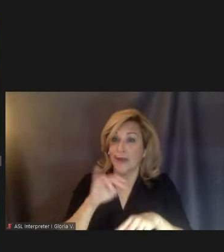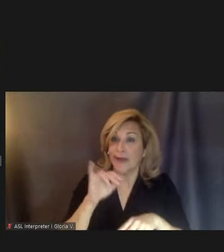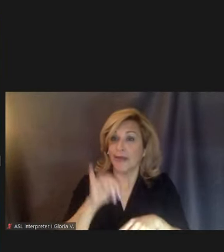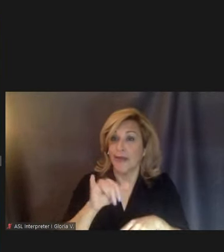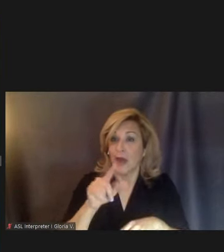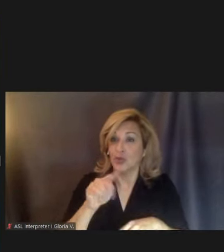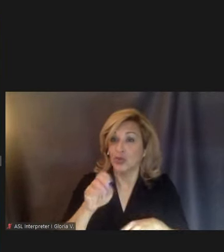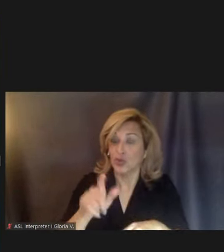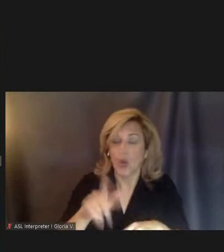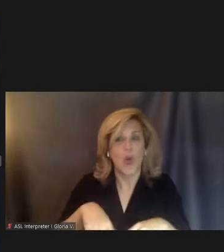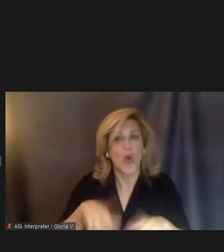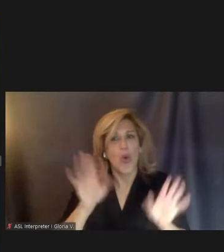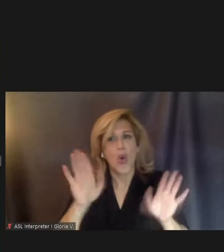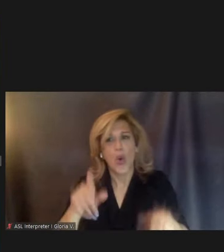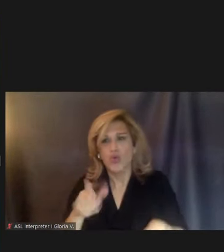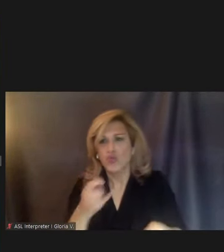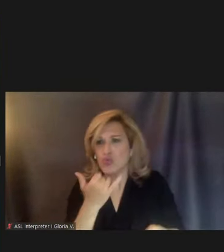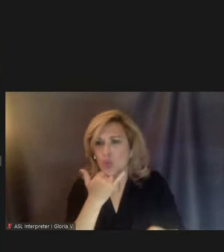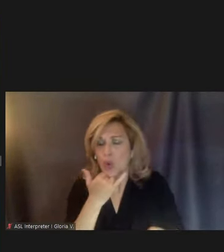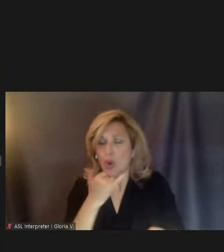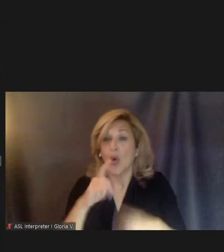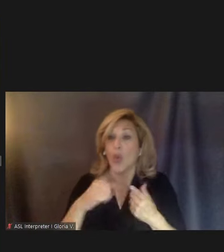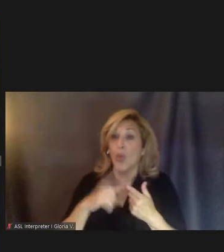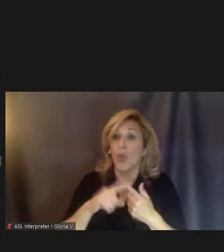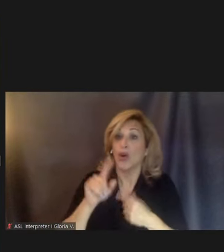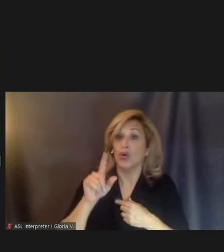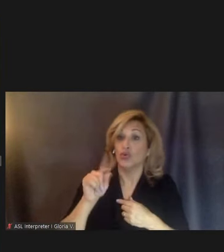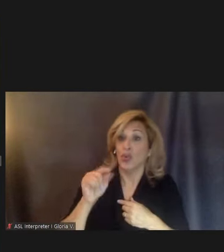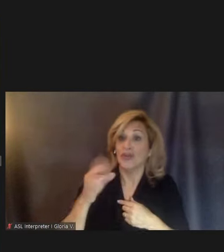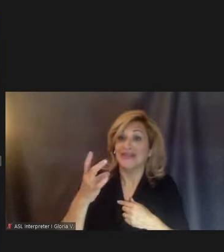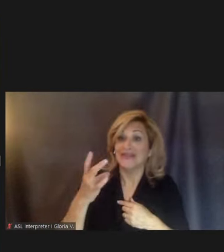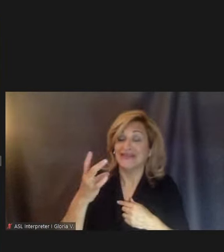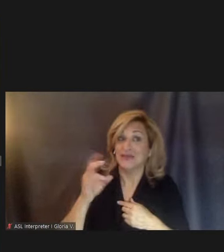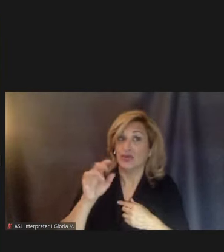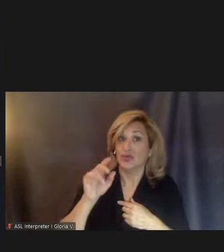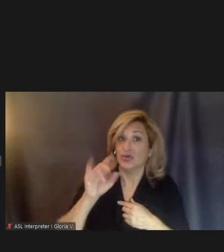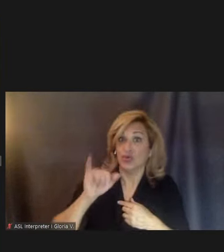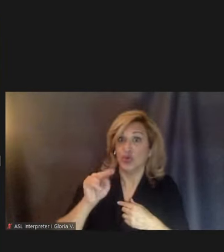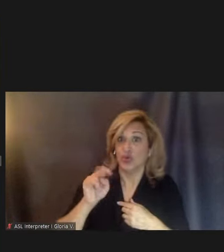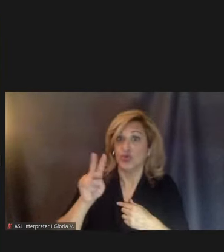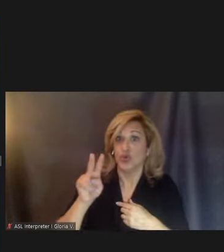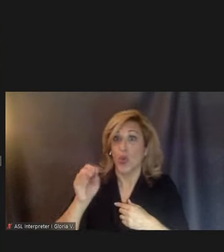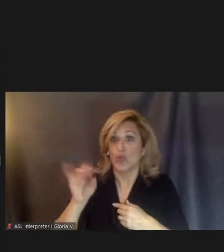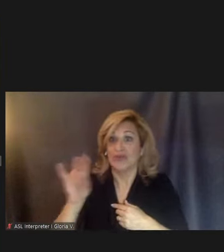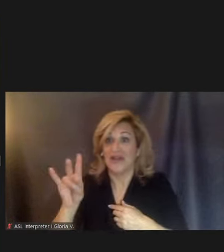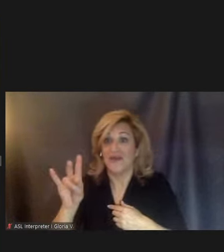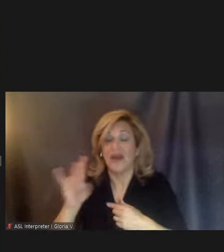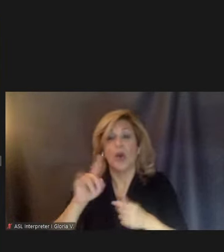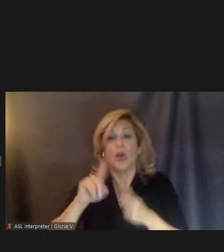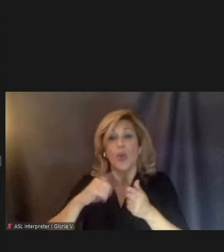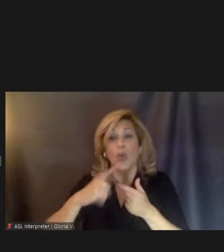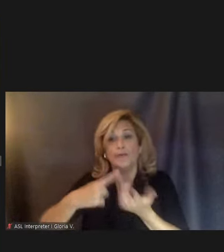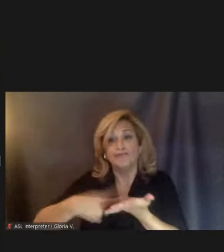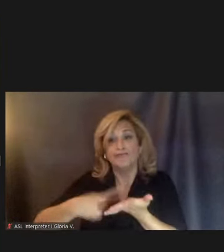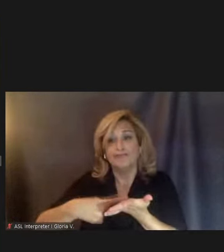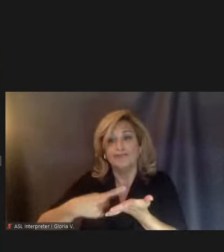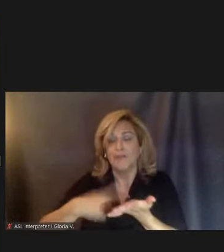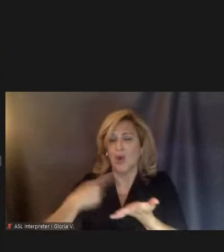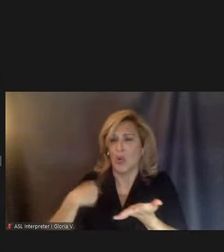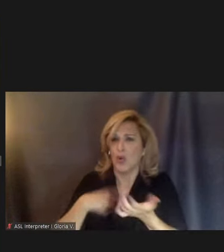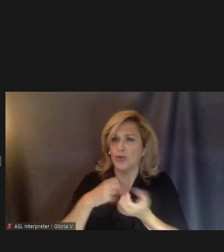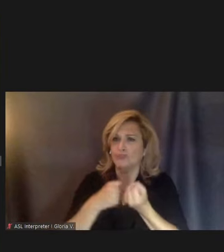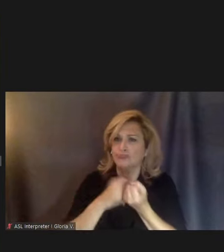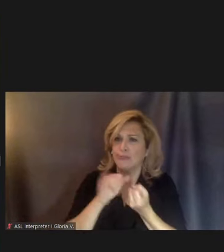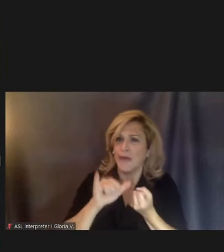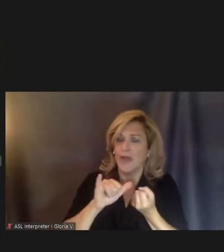In June 2007, when the idea was first discussed seriously, the Civic Council went on record in favor. On November